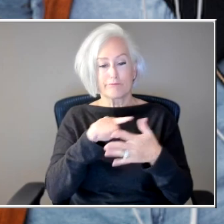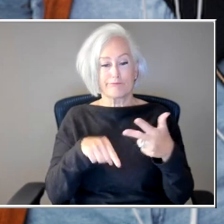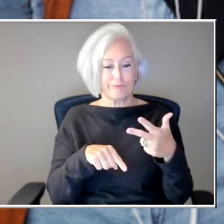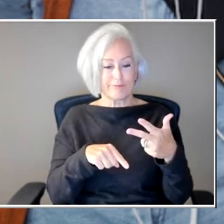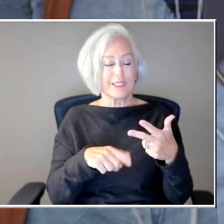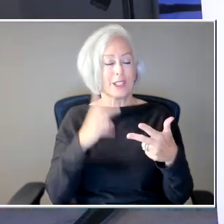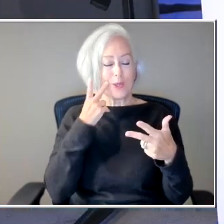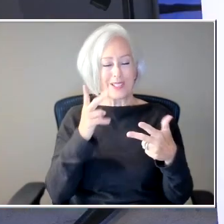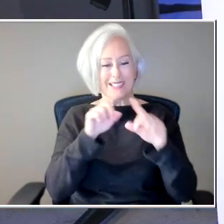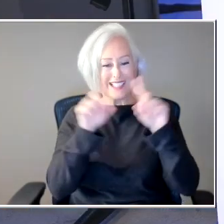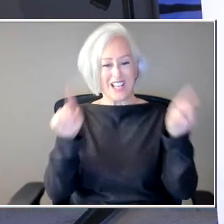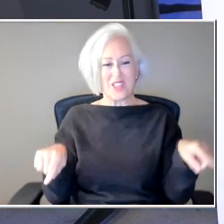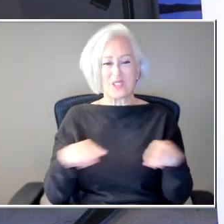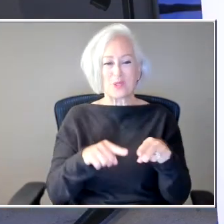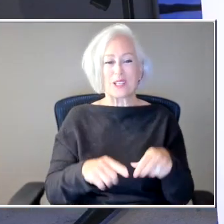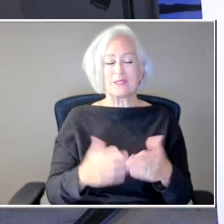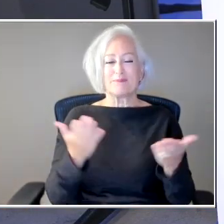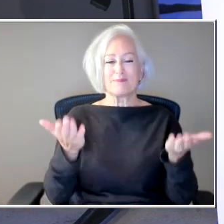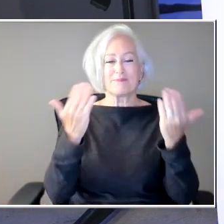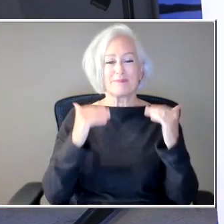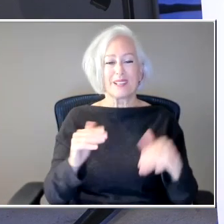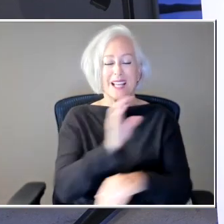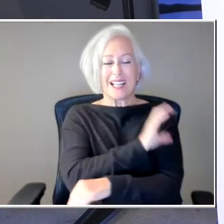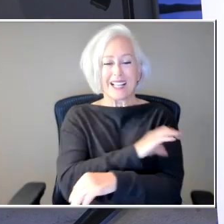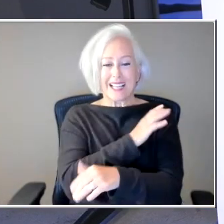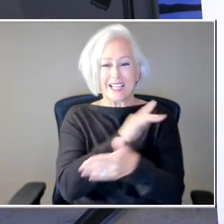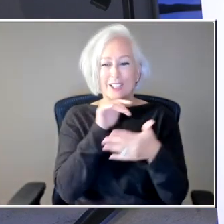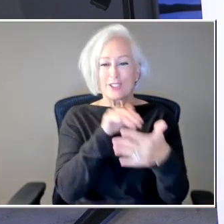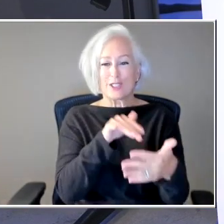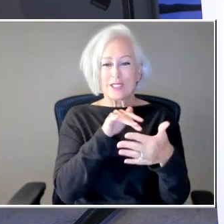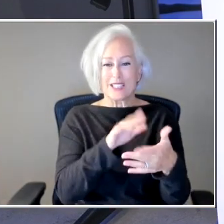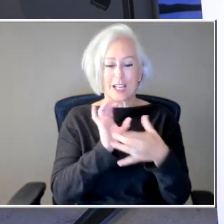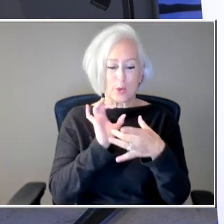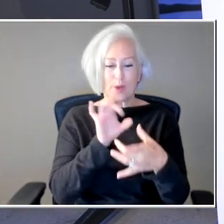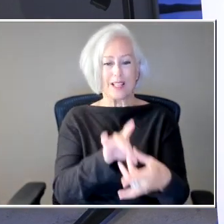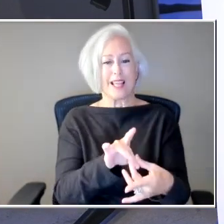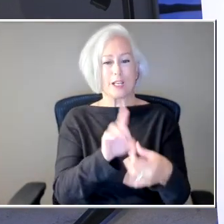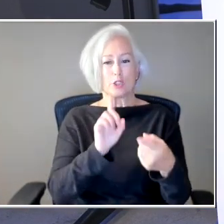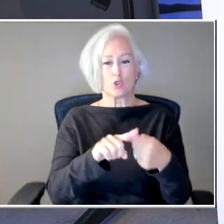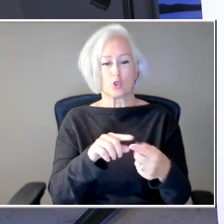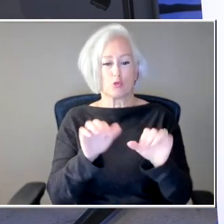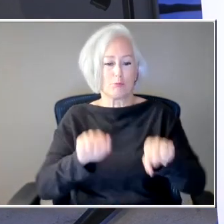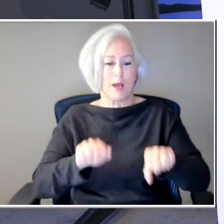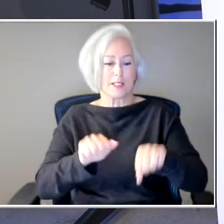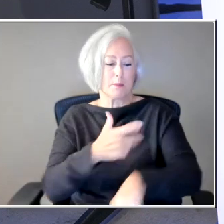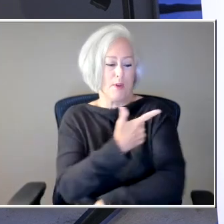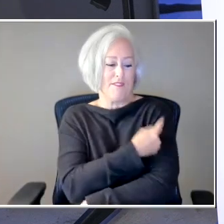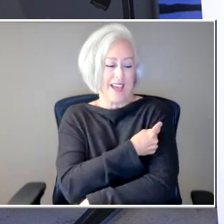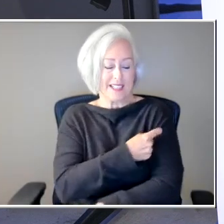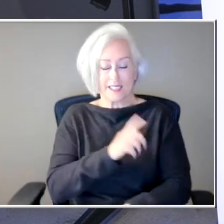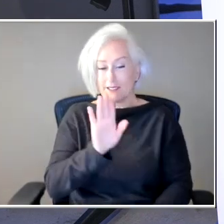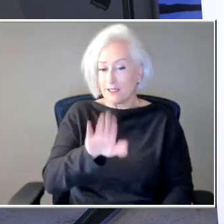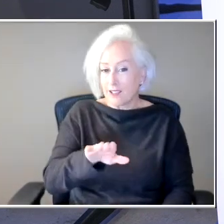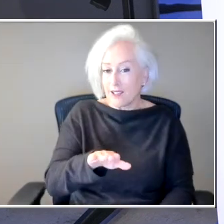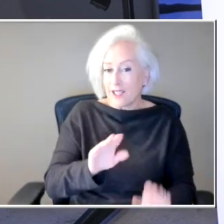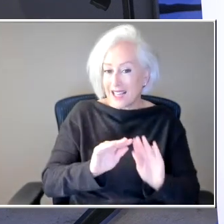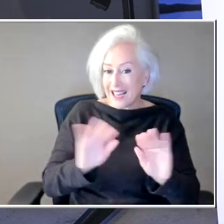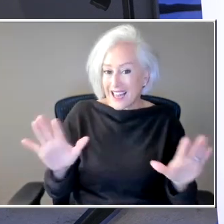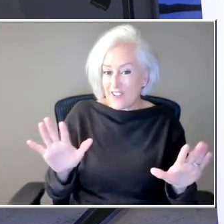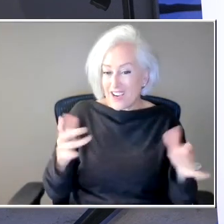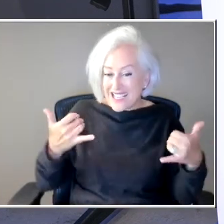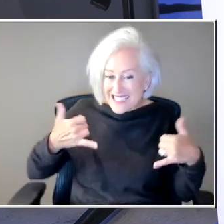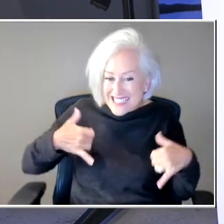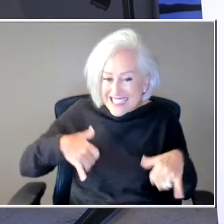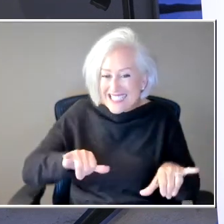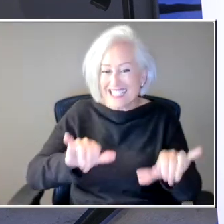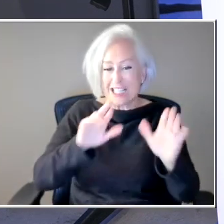screen. So let's talk about the clinical trial involving this potential vaccine. And just to clarify, this is still being researched,